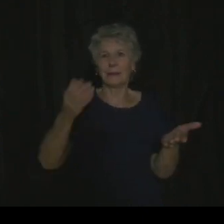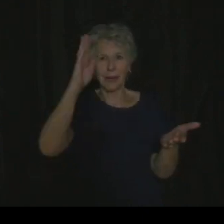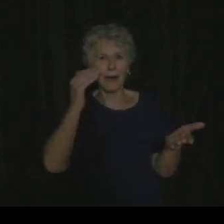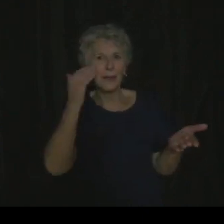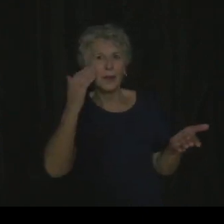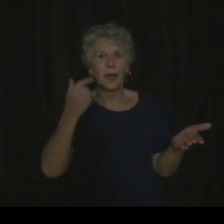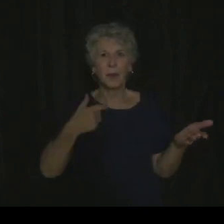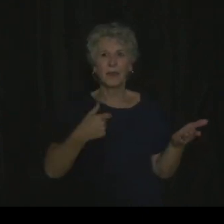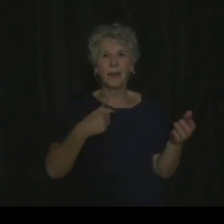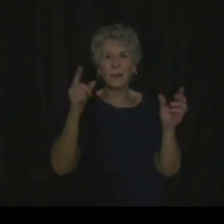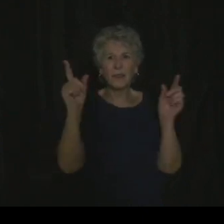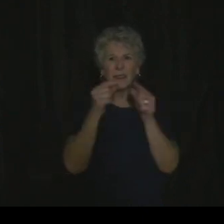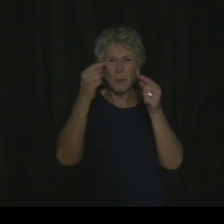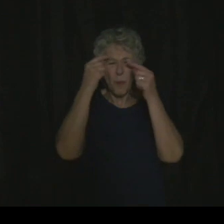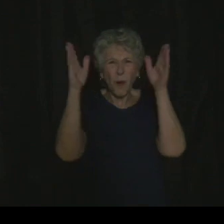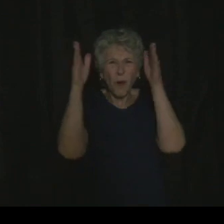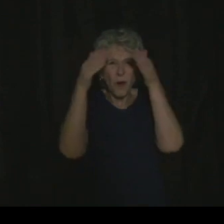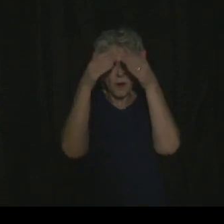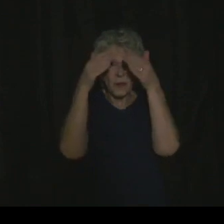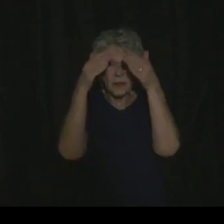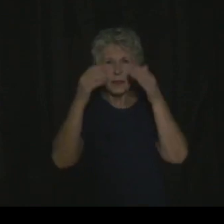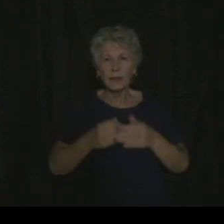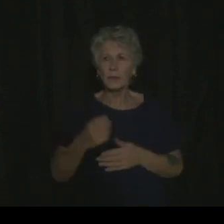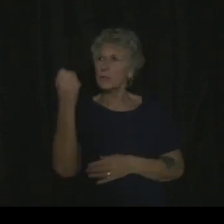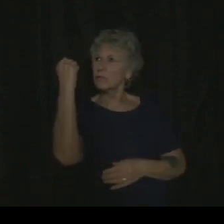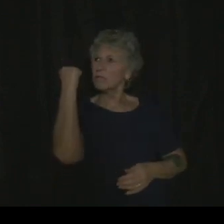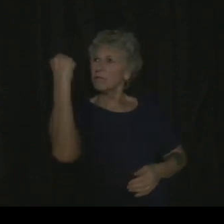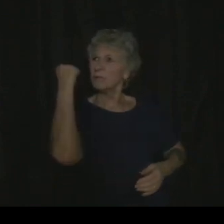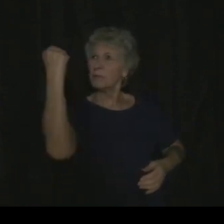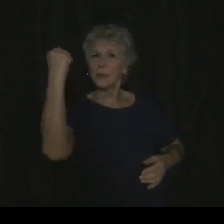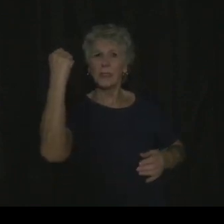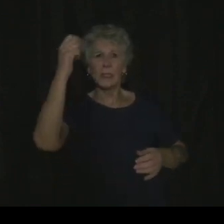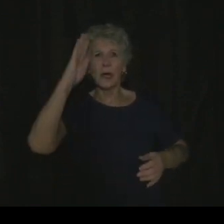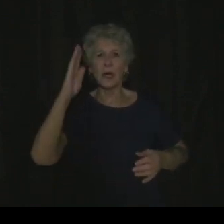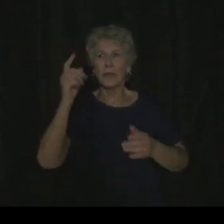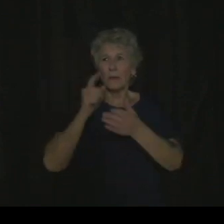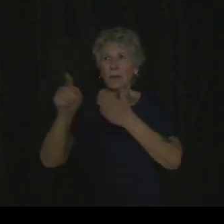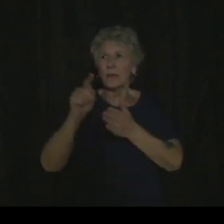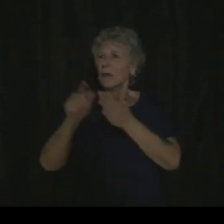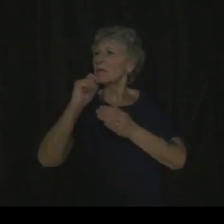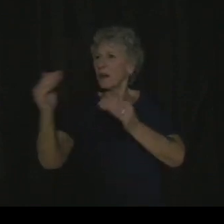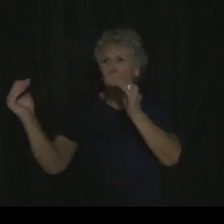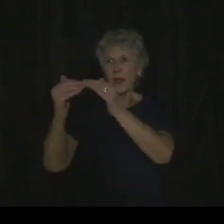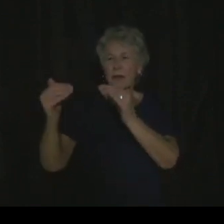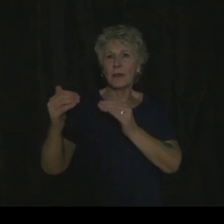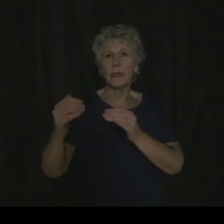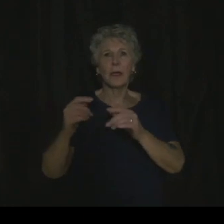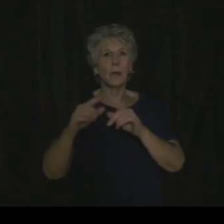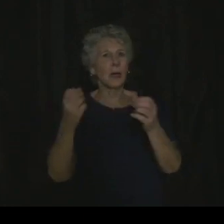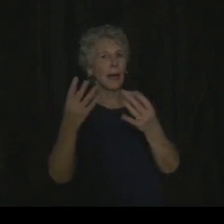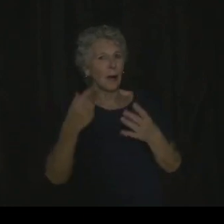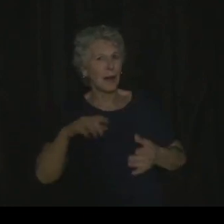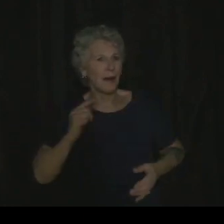we're so pea-brained that we raise our fists towards God and accuse him of unfairness. But how many of us are